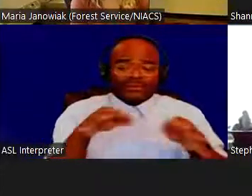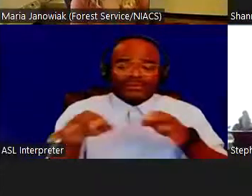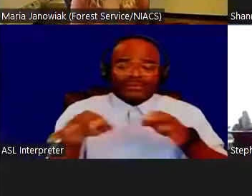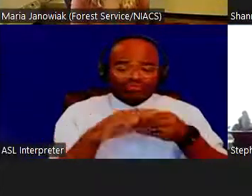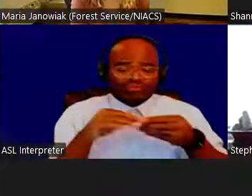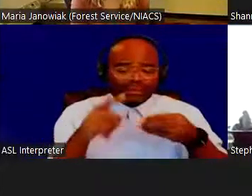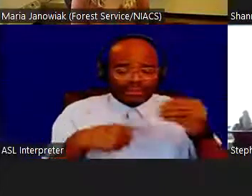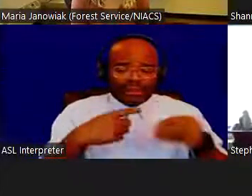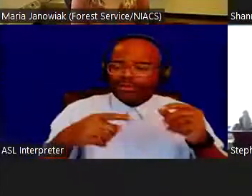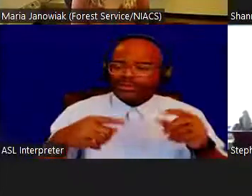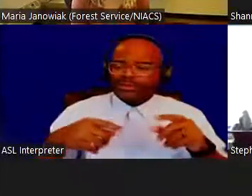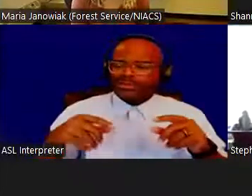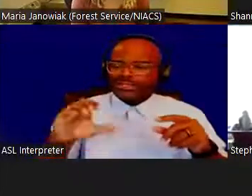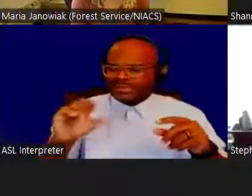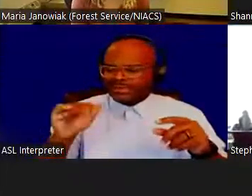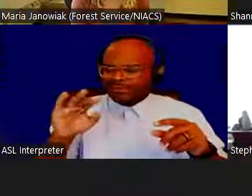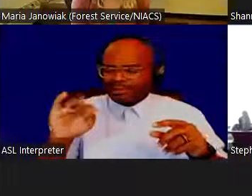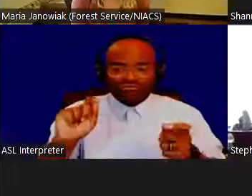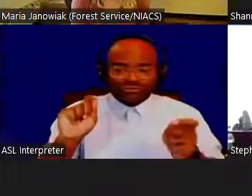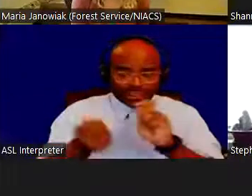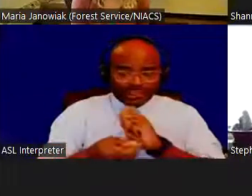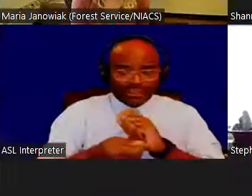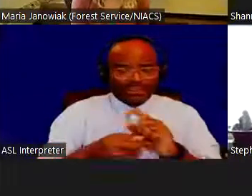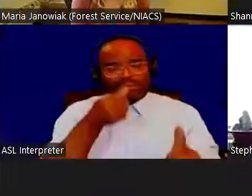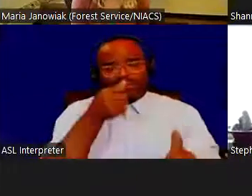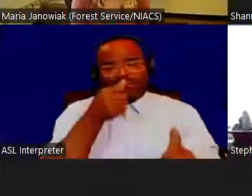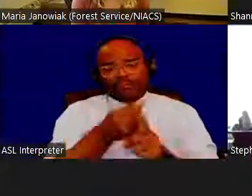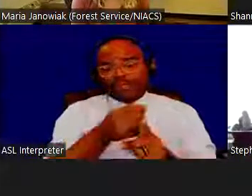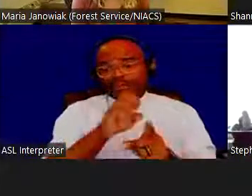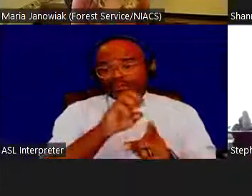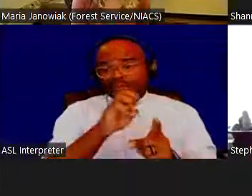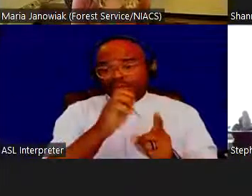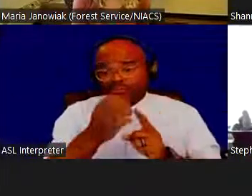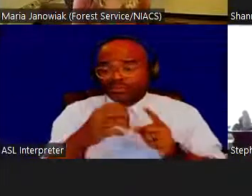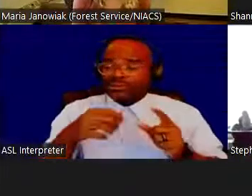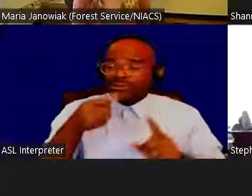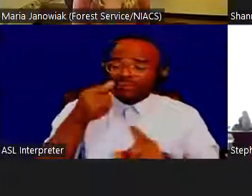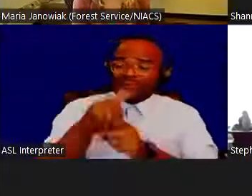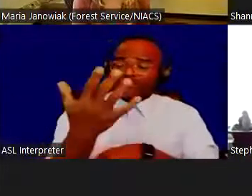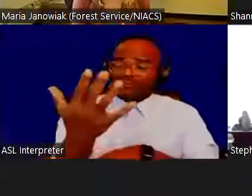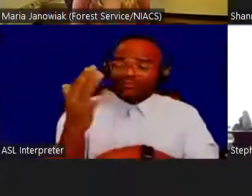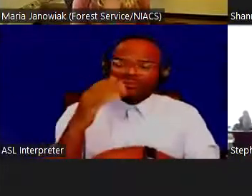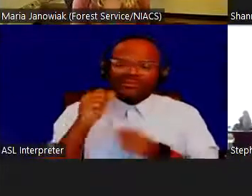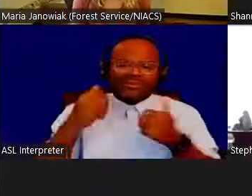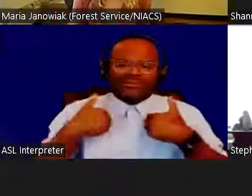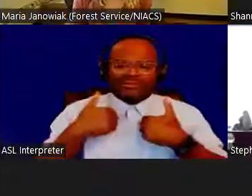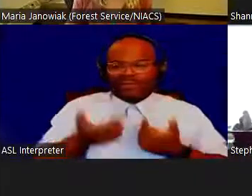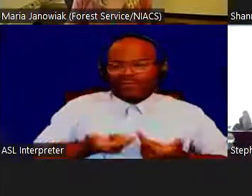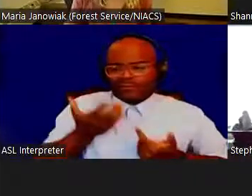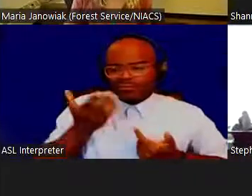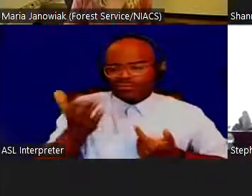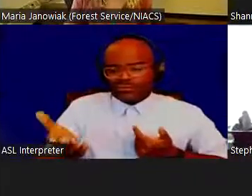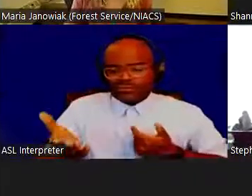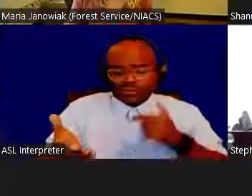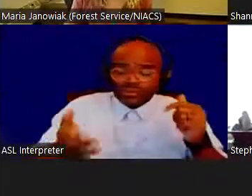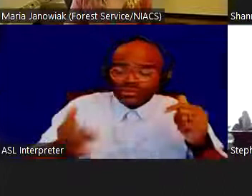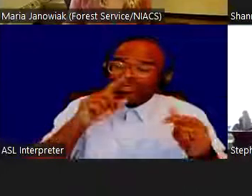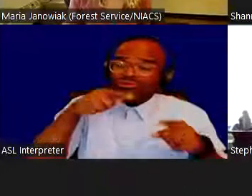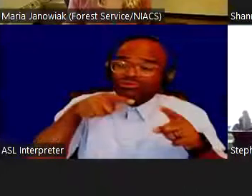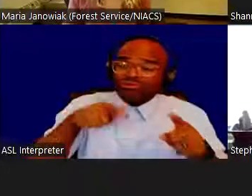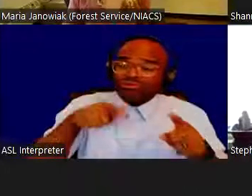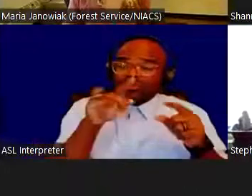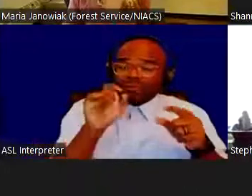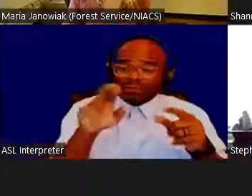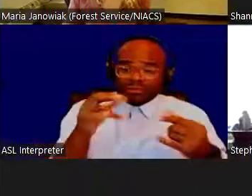its effects on ecosystems and forest-dependent wildlife species. And so through the series of these particular webinars, we